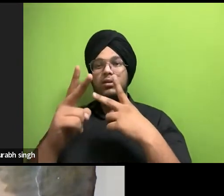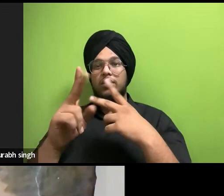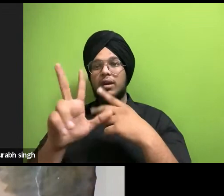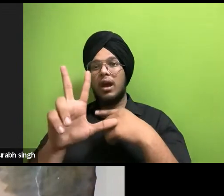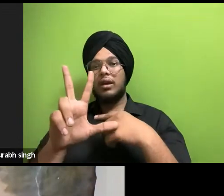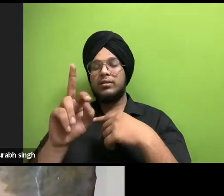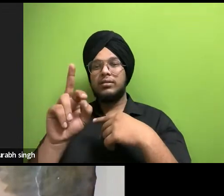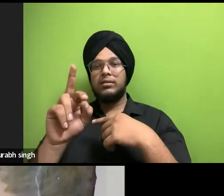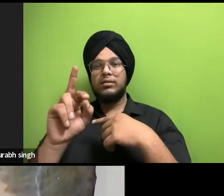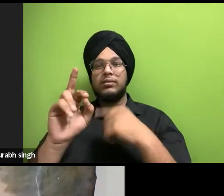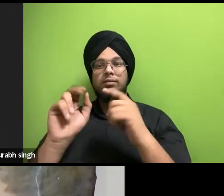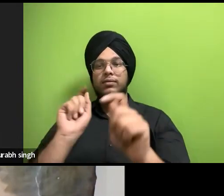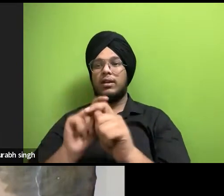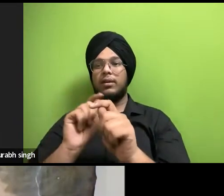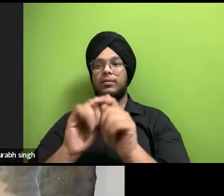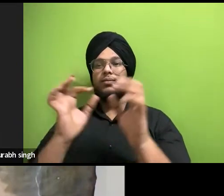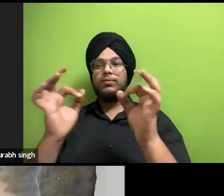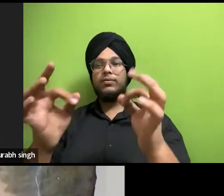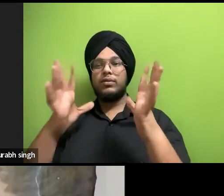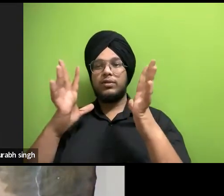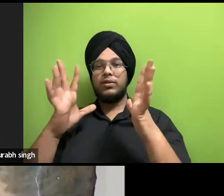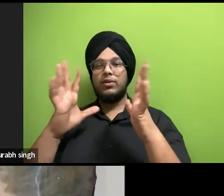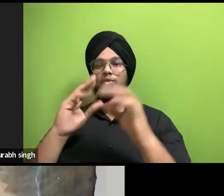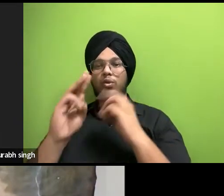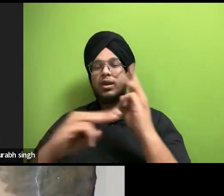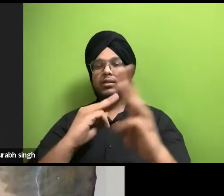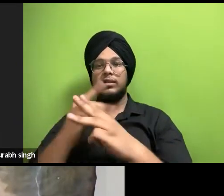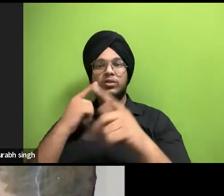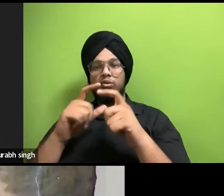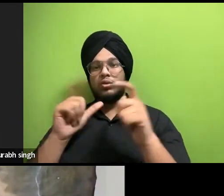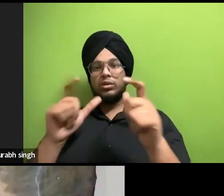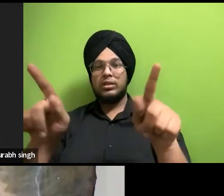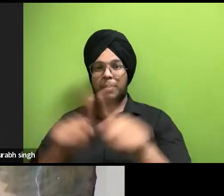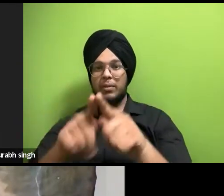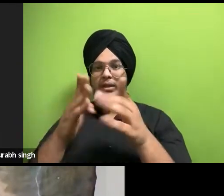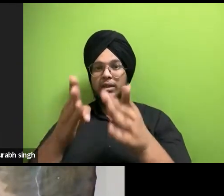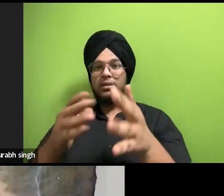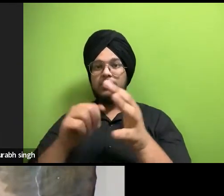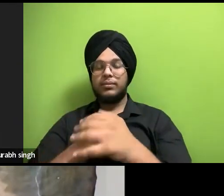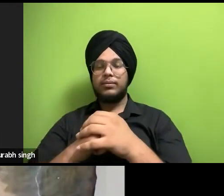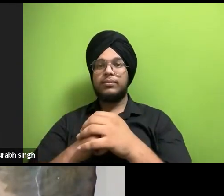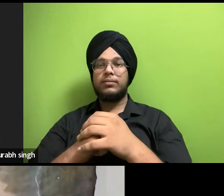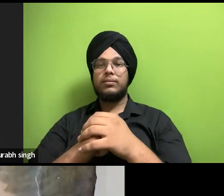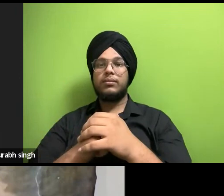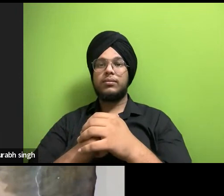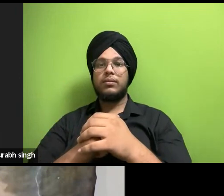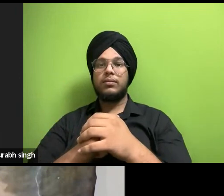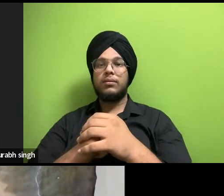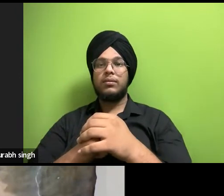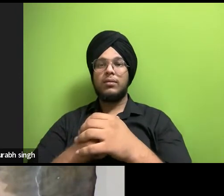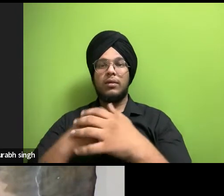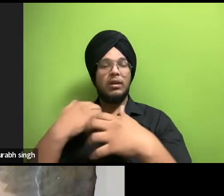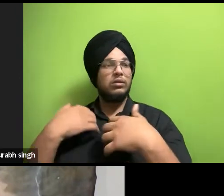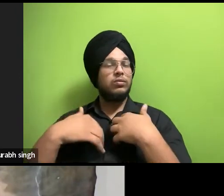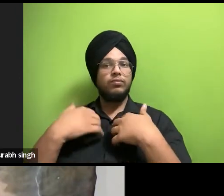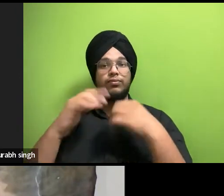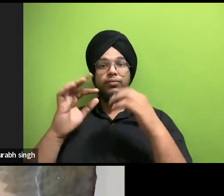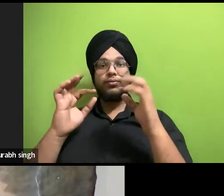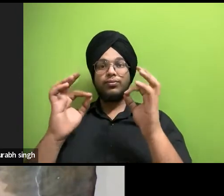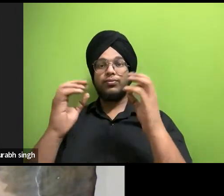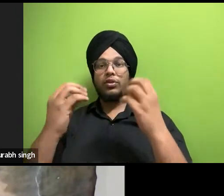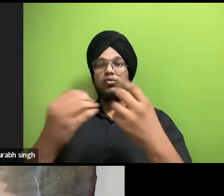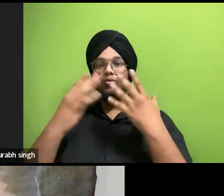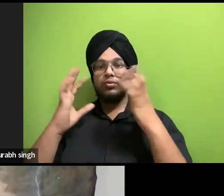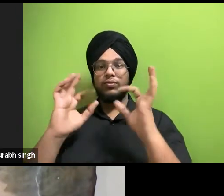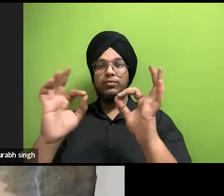for this part of the world, especially, to have an institution like this, and one that we can all enjoy and be